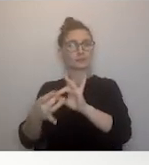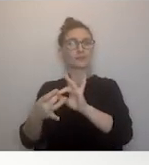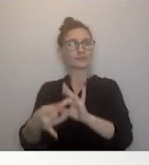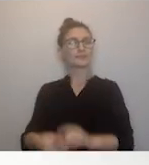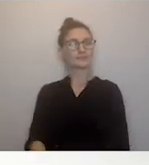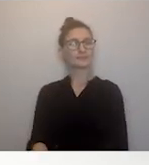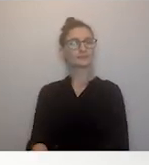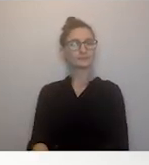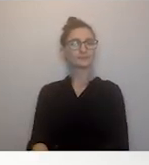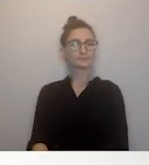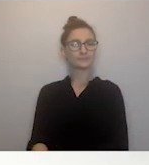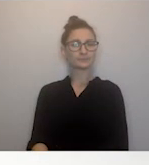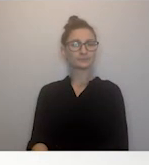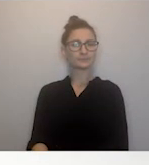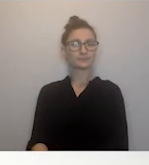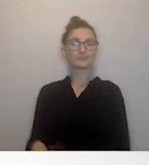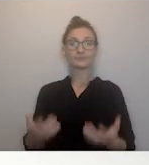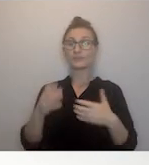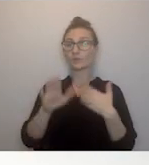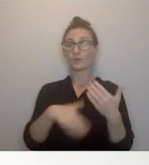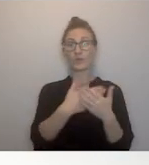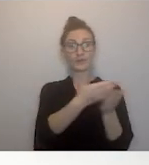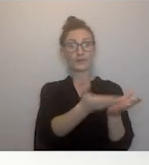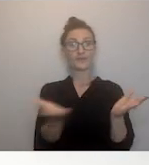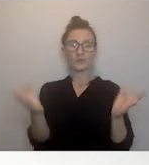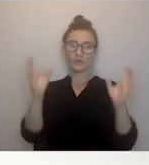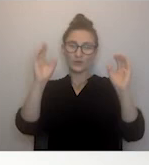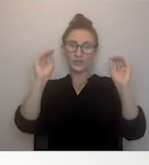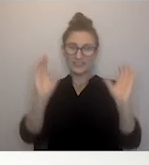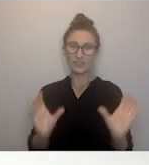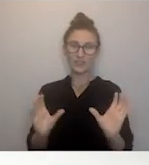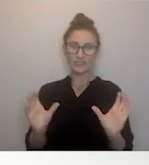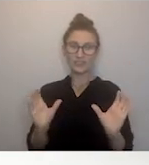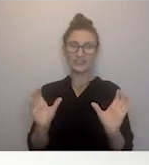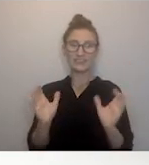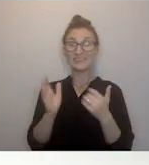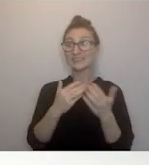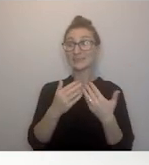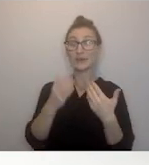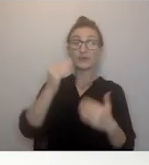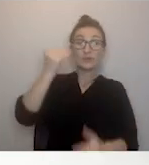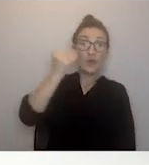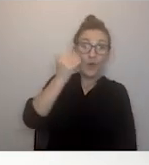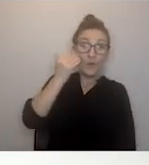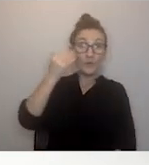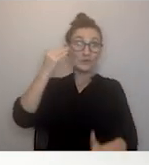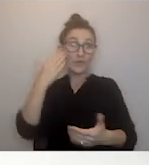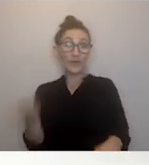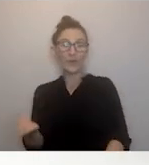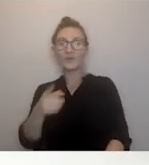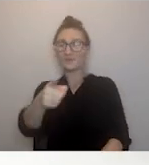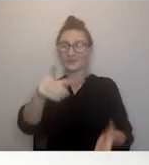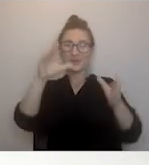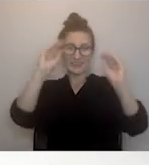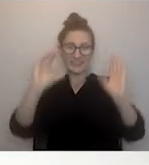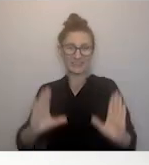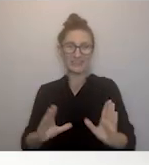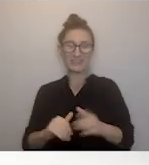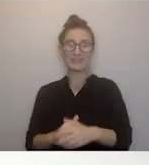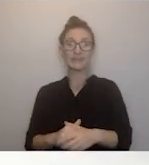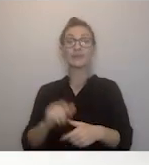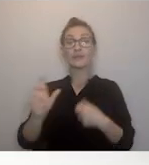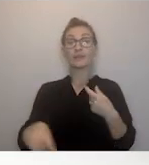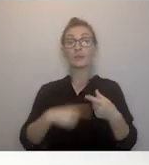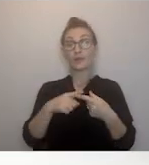way to connect with one another. And all of you here today are teachers, whether you know it or not. Whenever